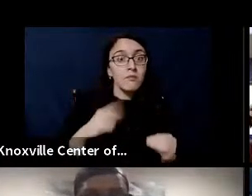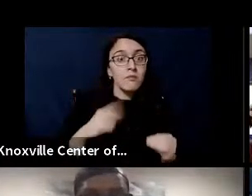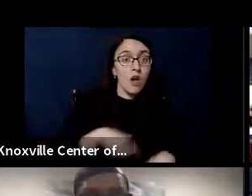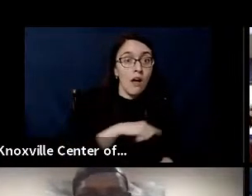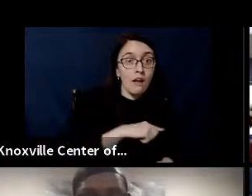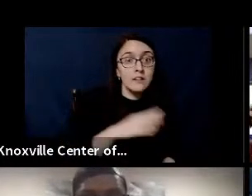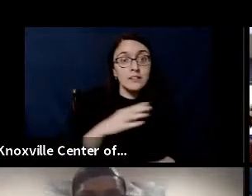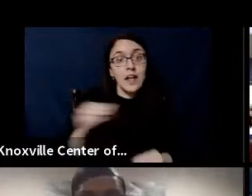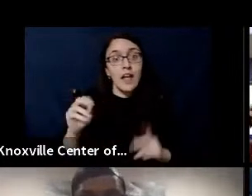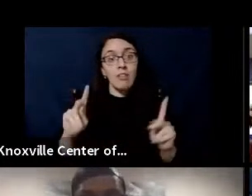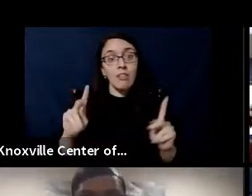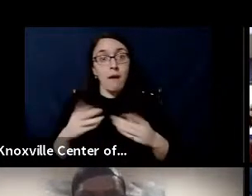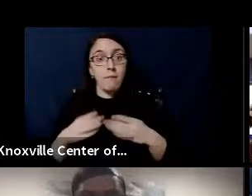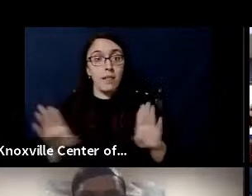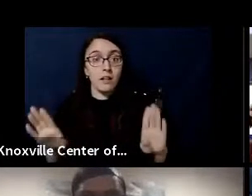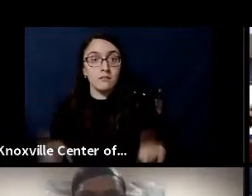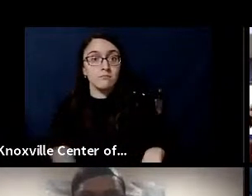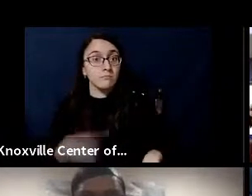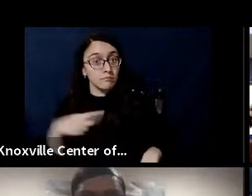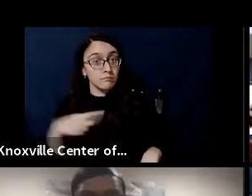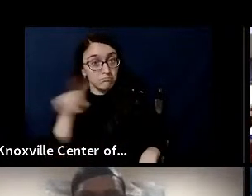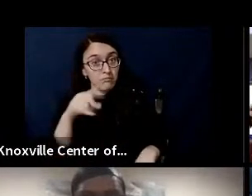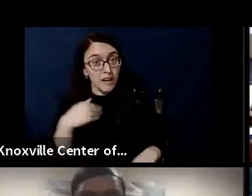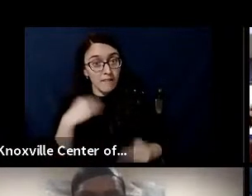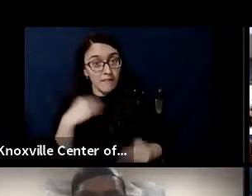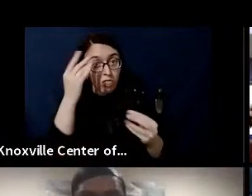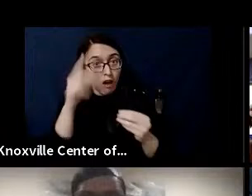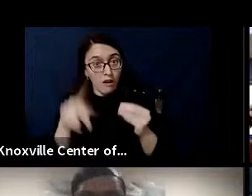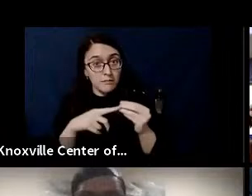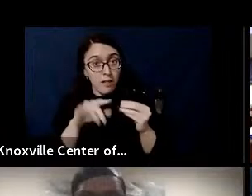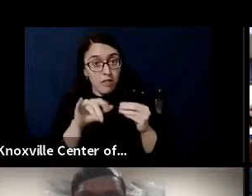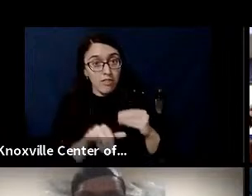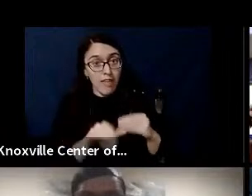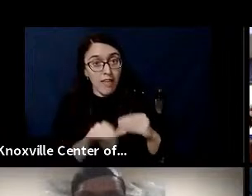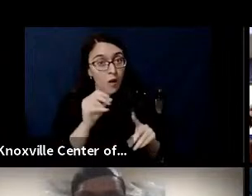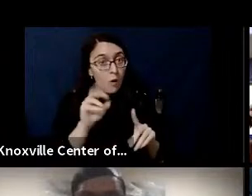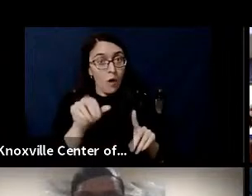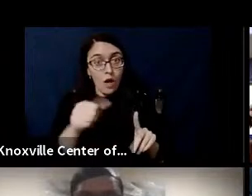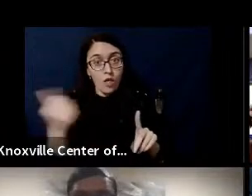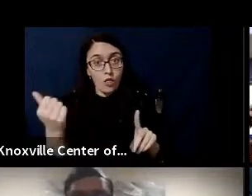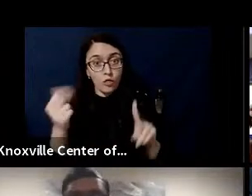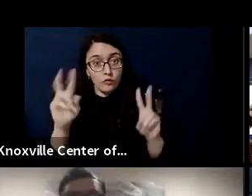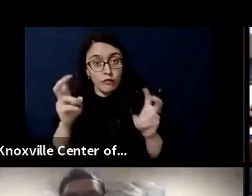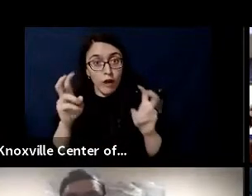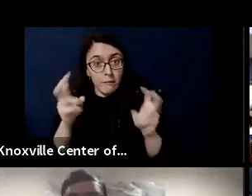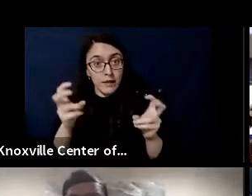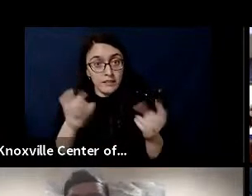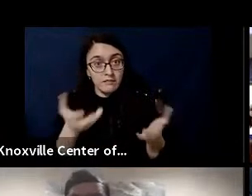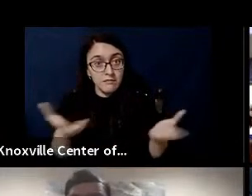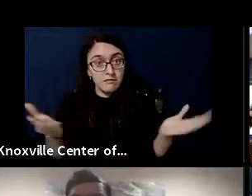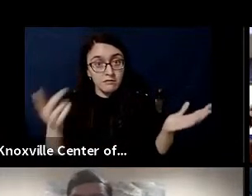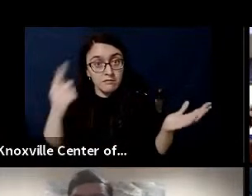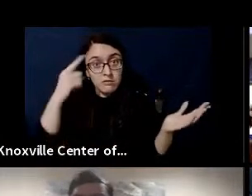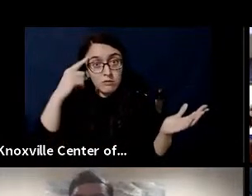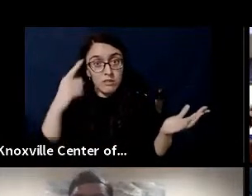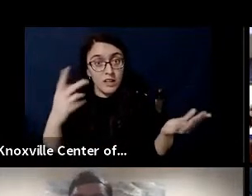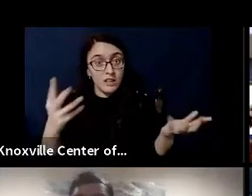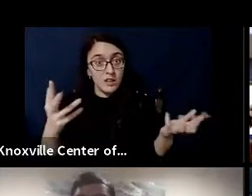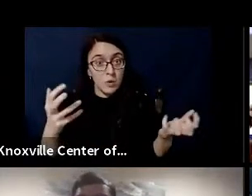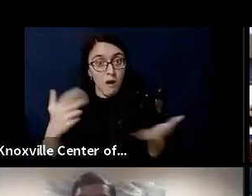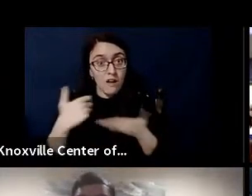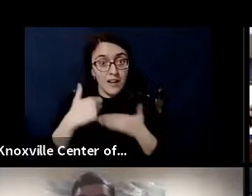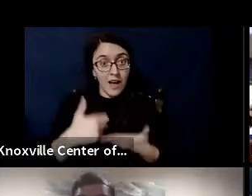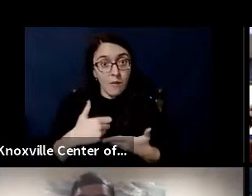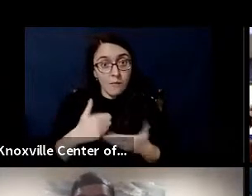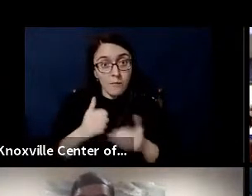to the public. Thoughts on that, or any other topics that would be nice to help out